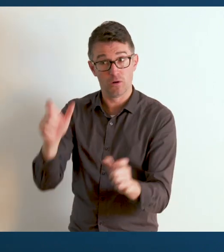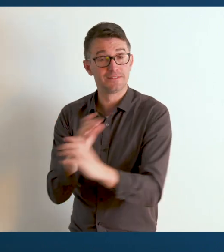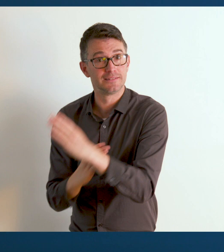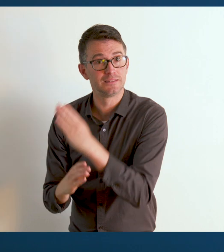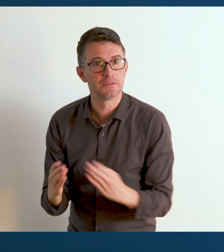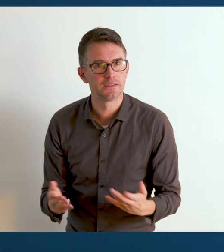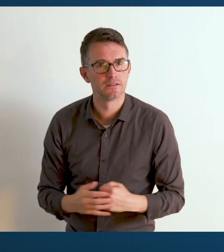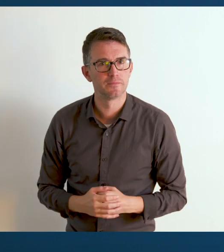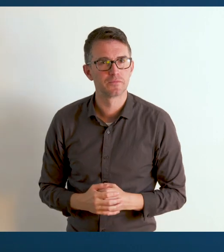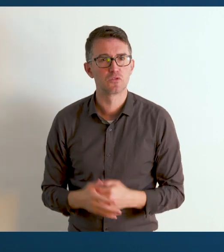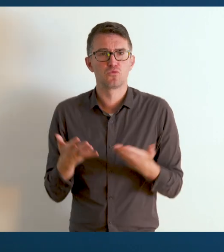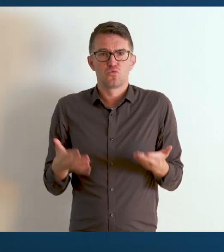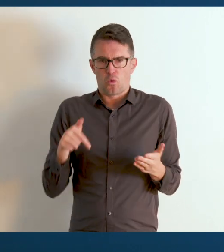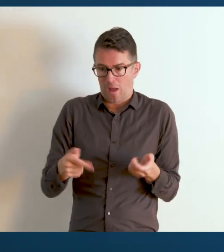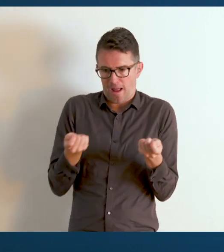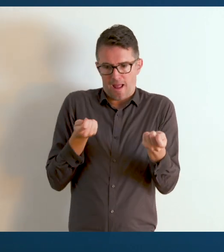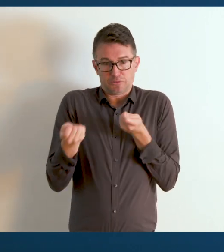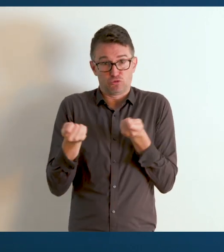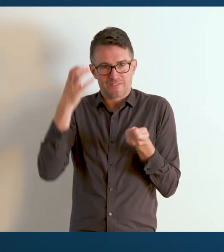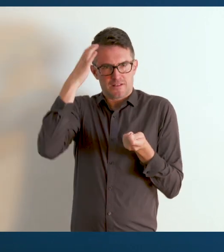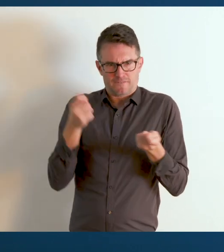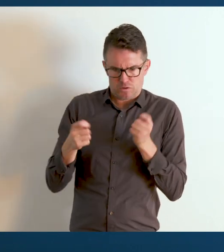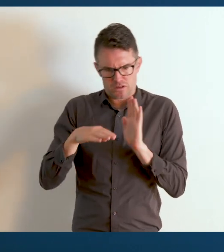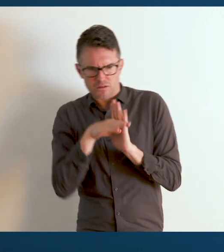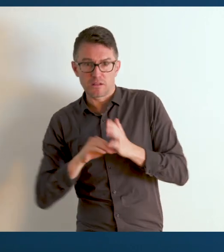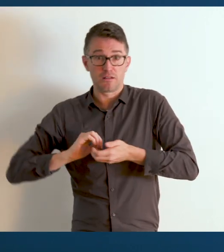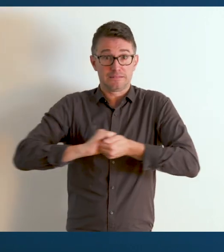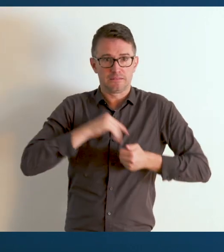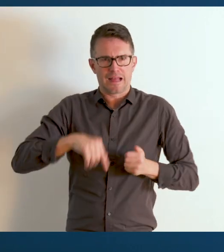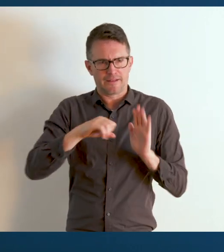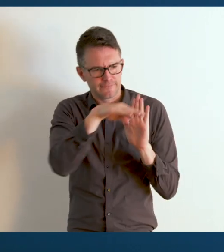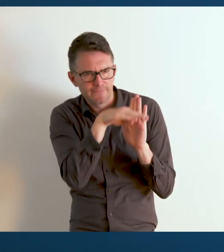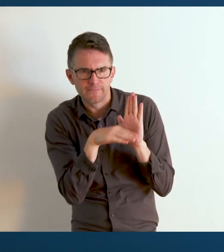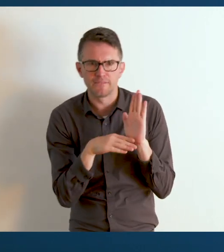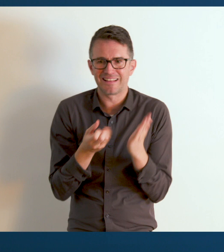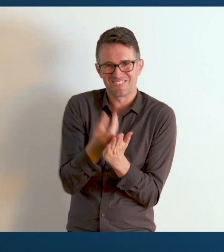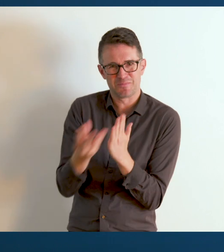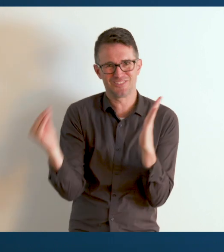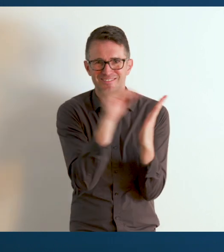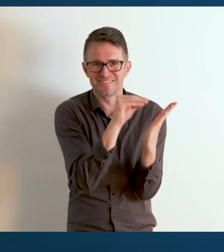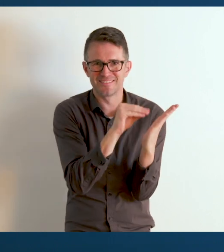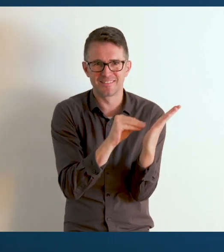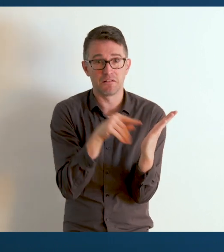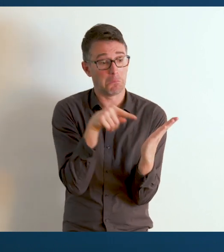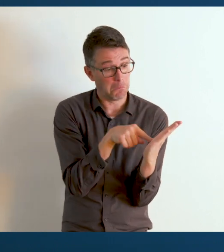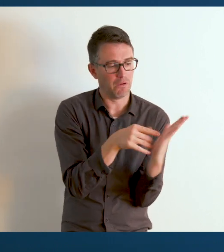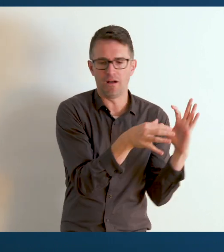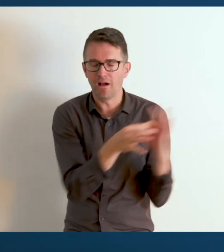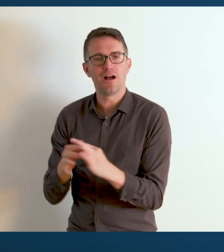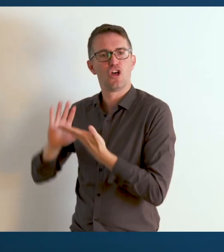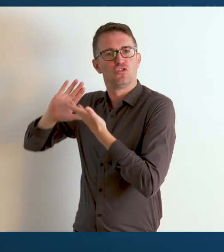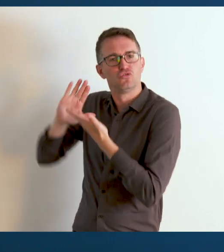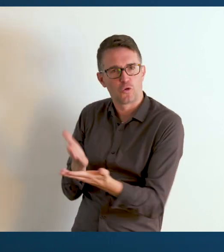services. The strengths of administrative systems are that the information can be used for